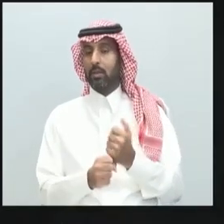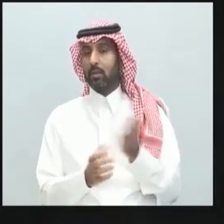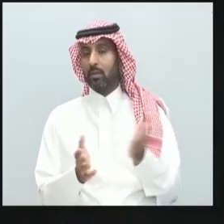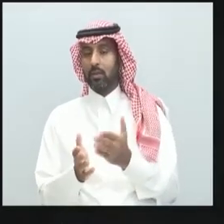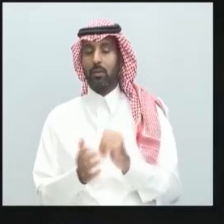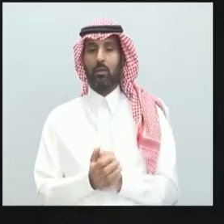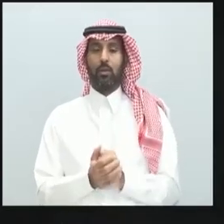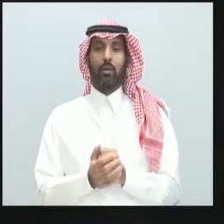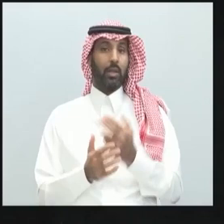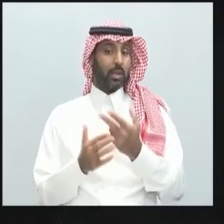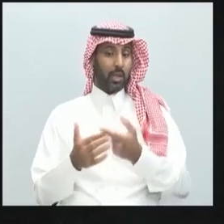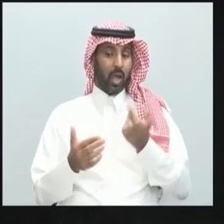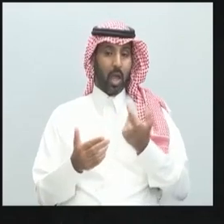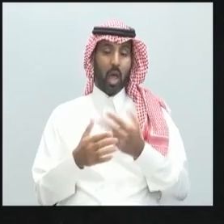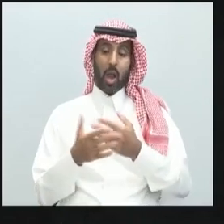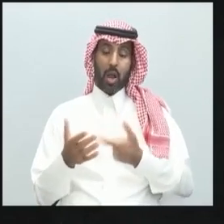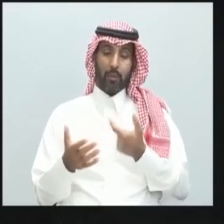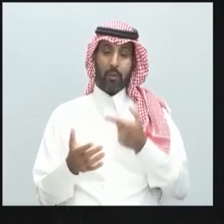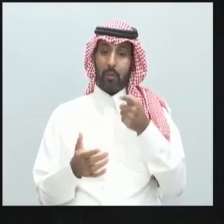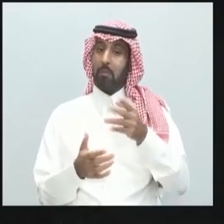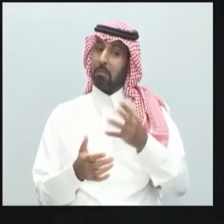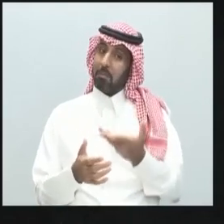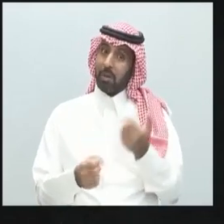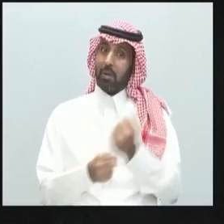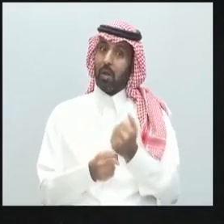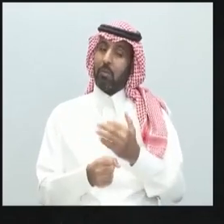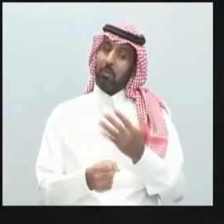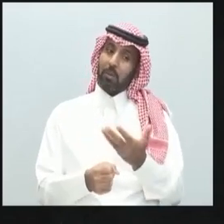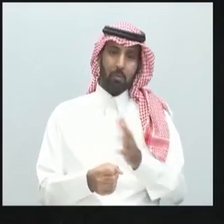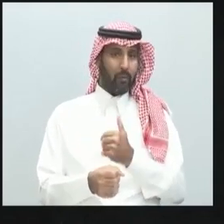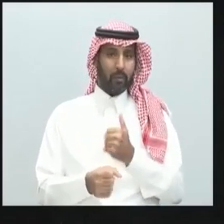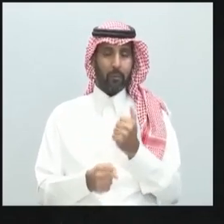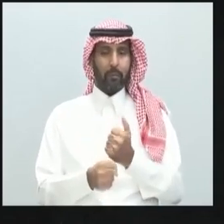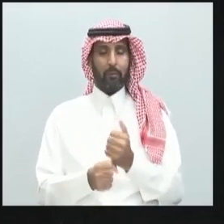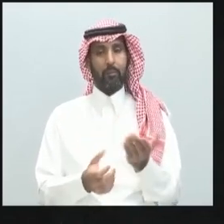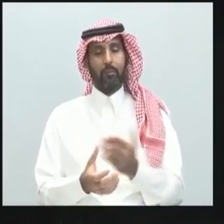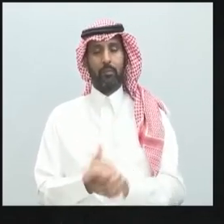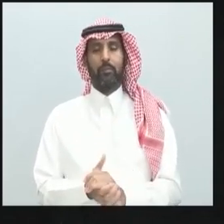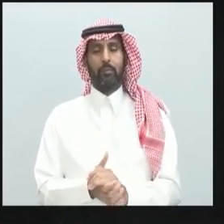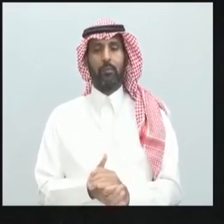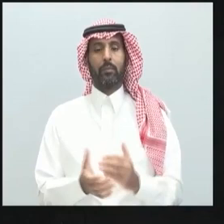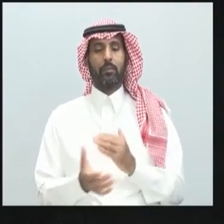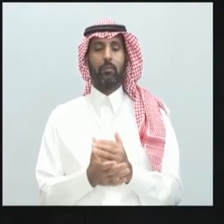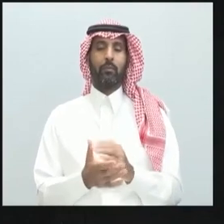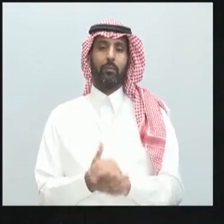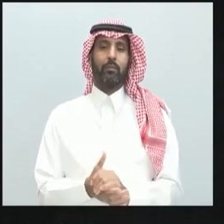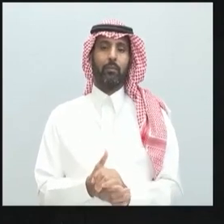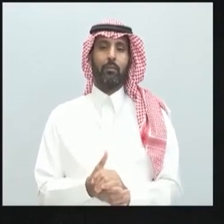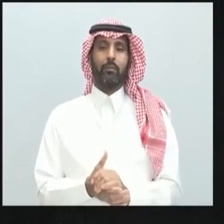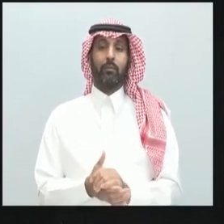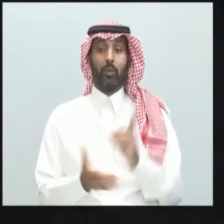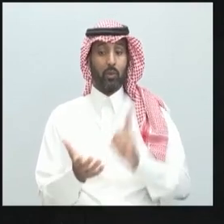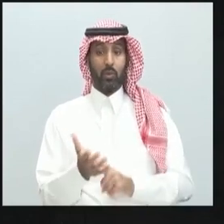clause, the result clause, just to show that something that might happen. As said here, something that is possible but